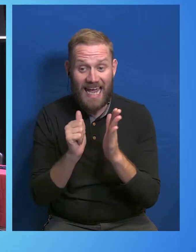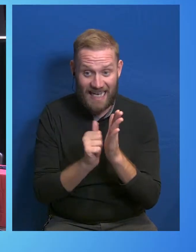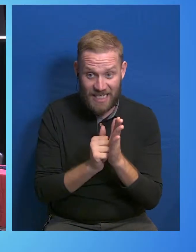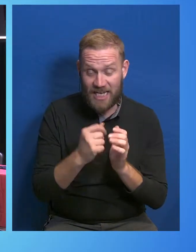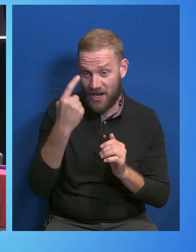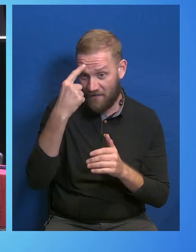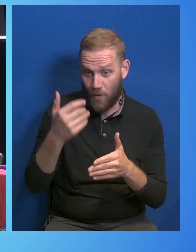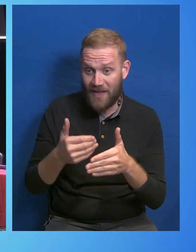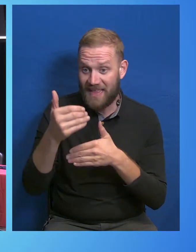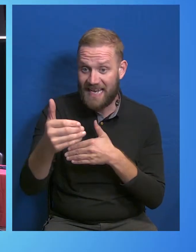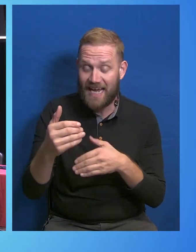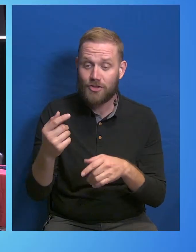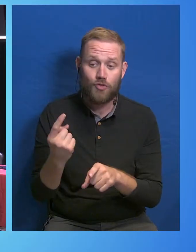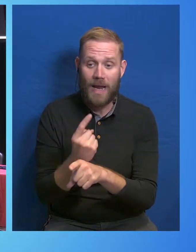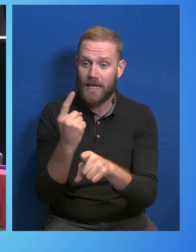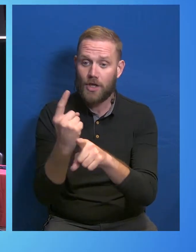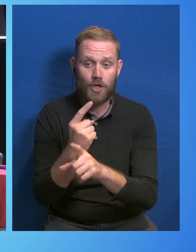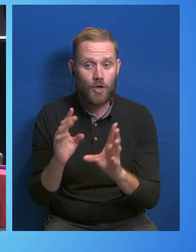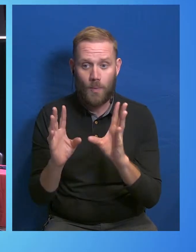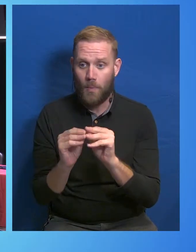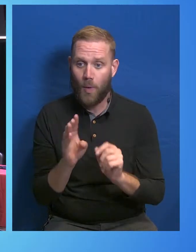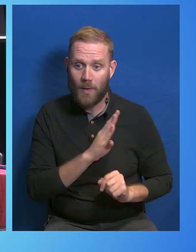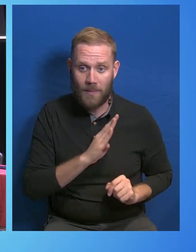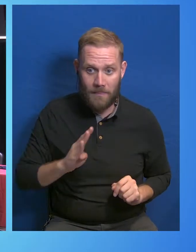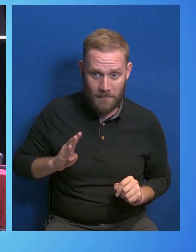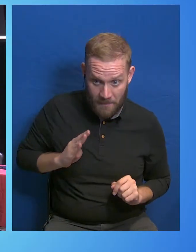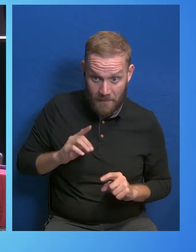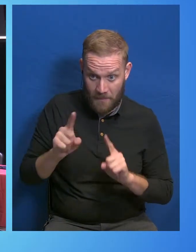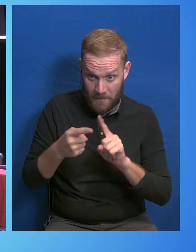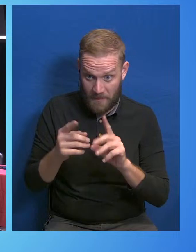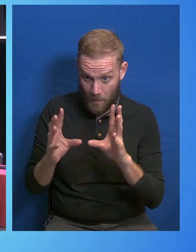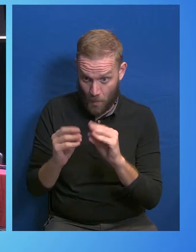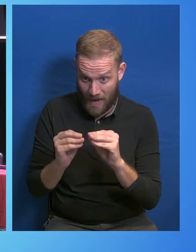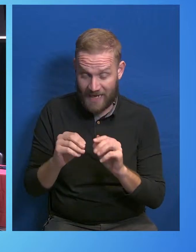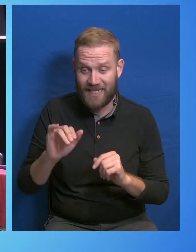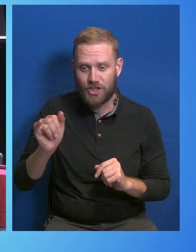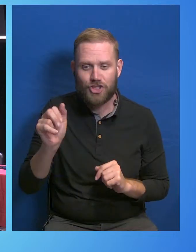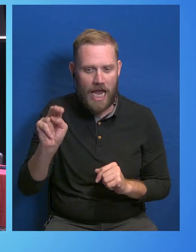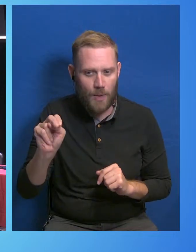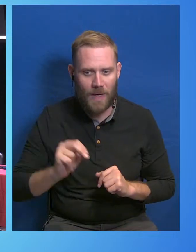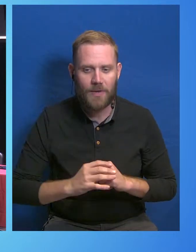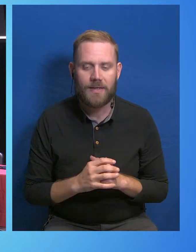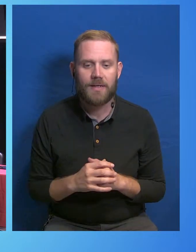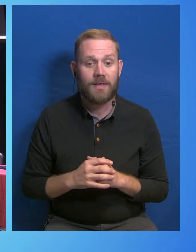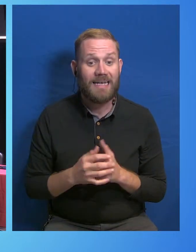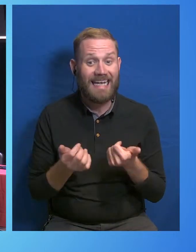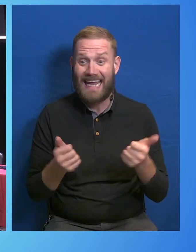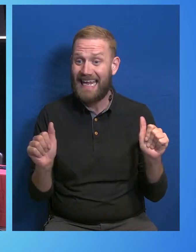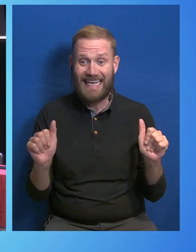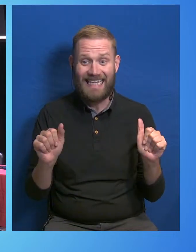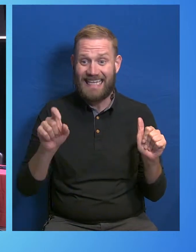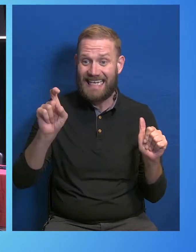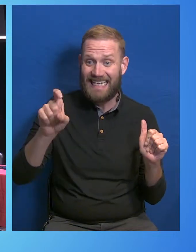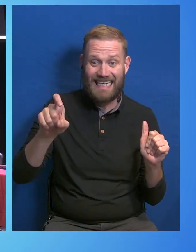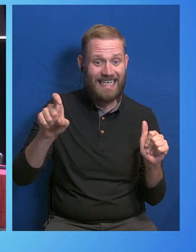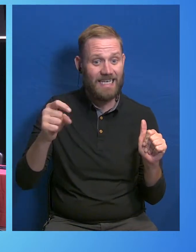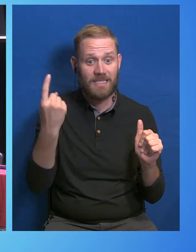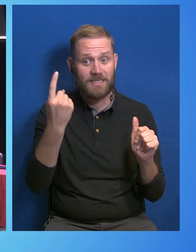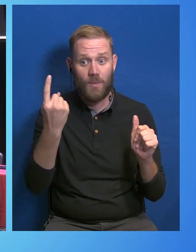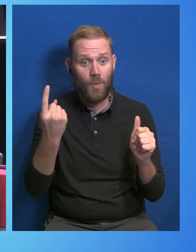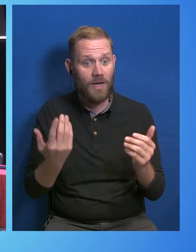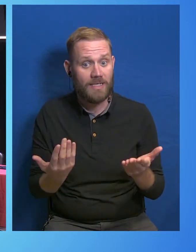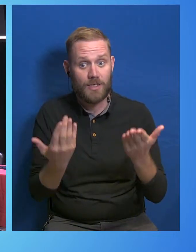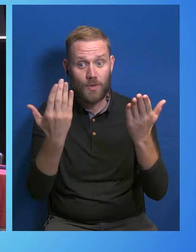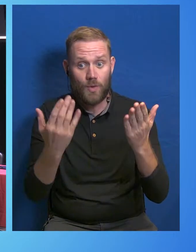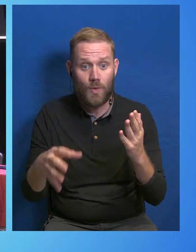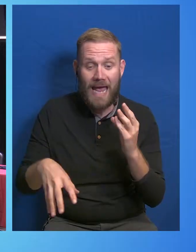next regular board meeting that is scheduled in January. Is there anything that anybody right now would like to put on the